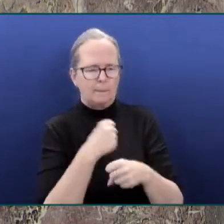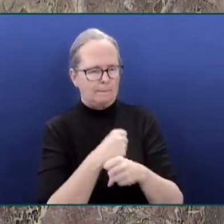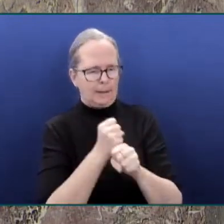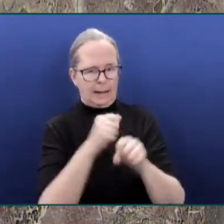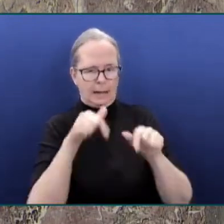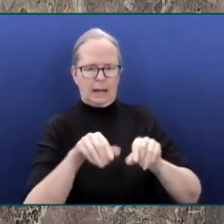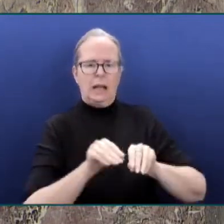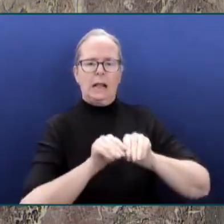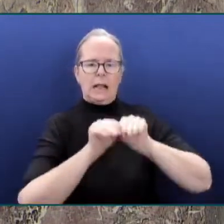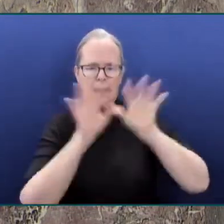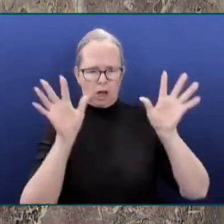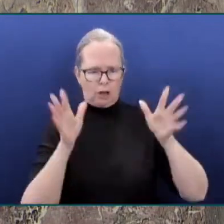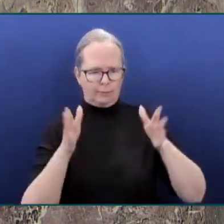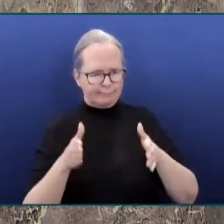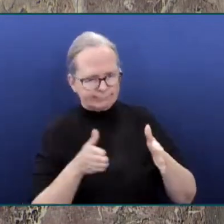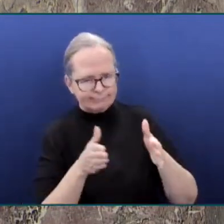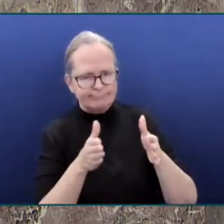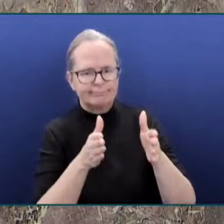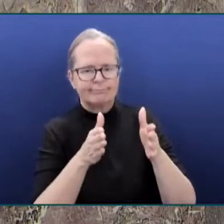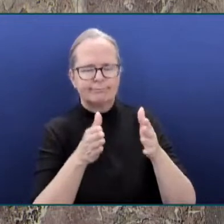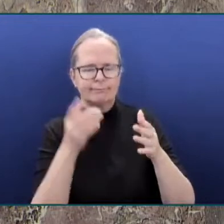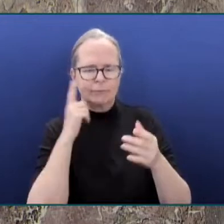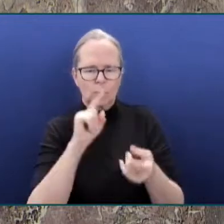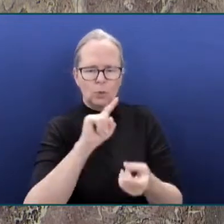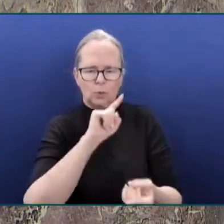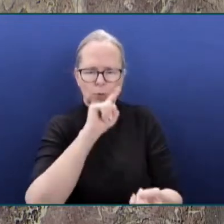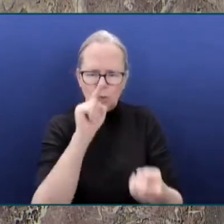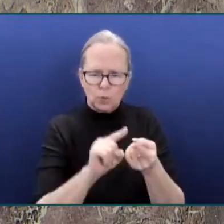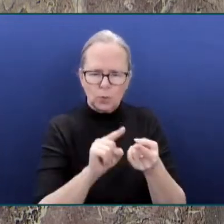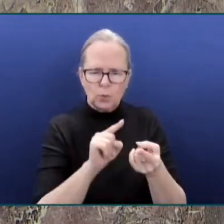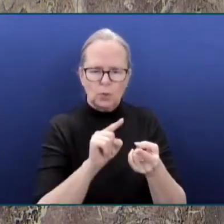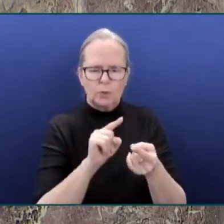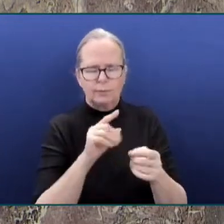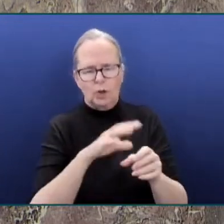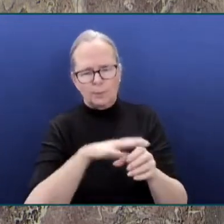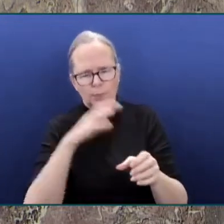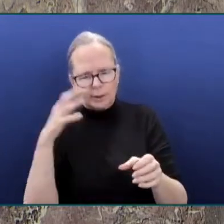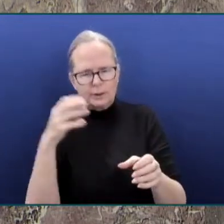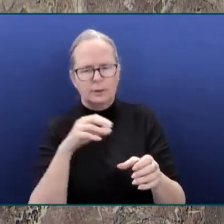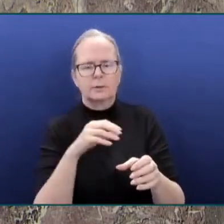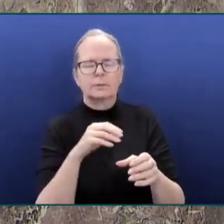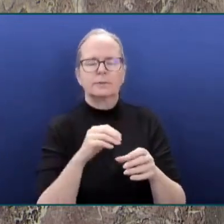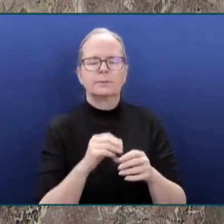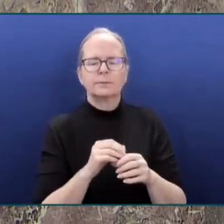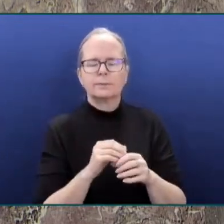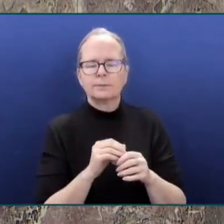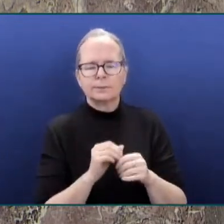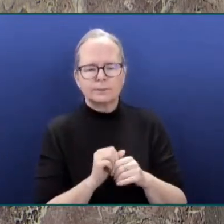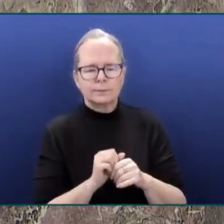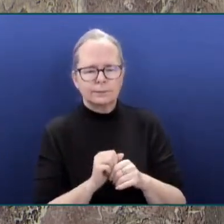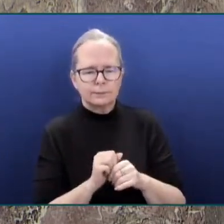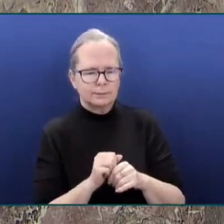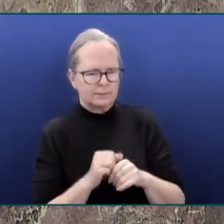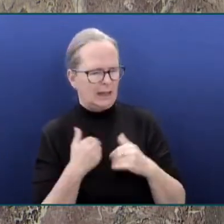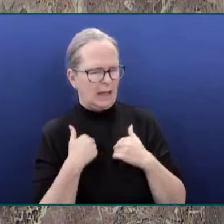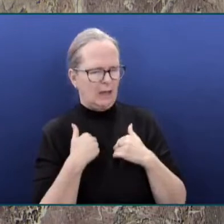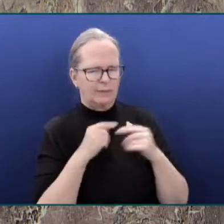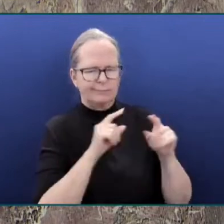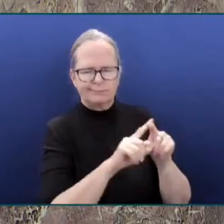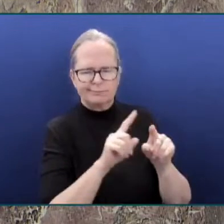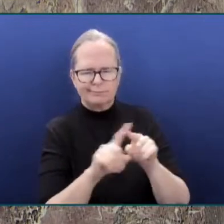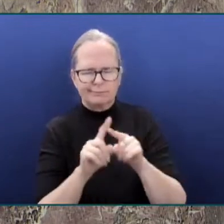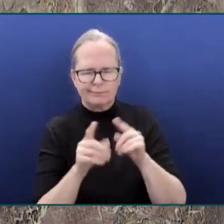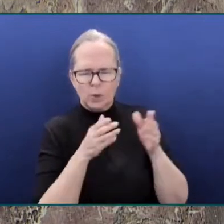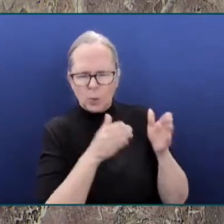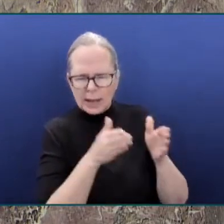a variety of means that will be used to meet that cap. There are other factors in play with respect to the